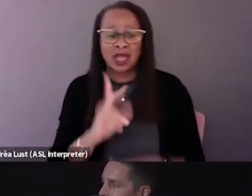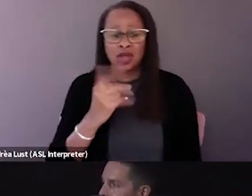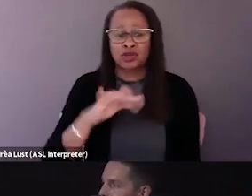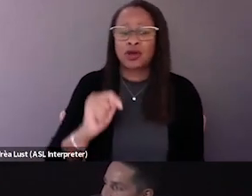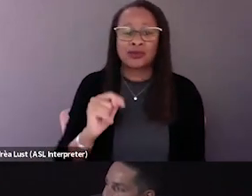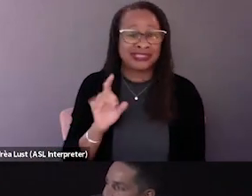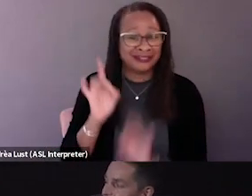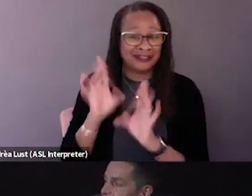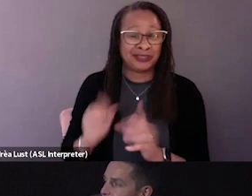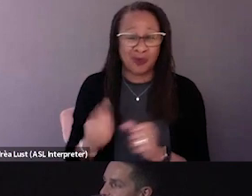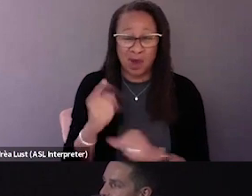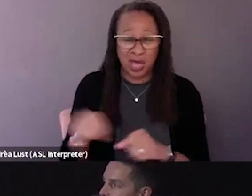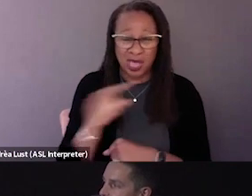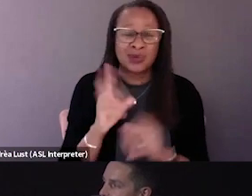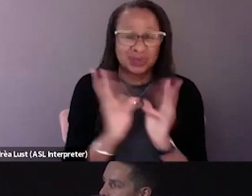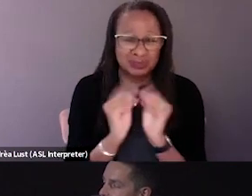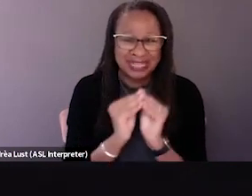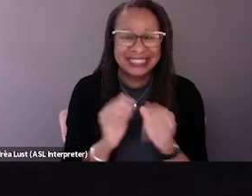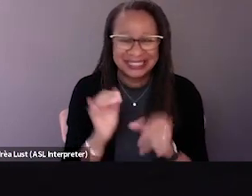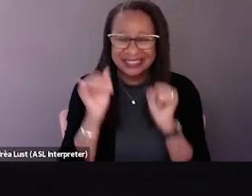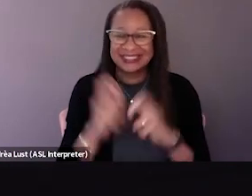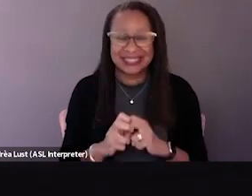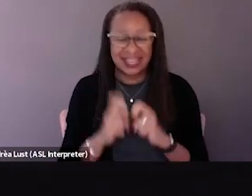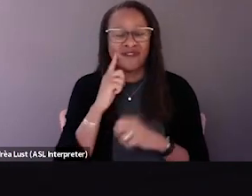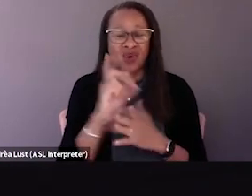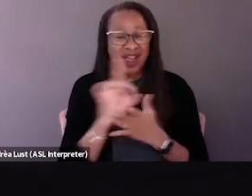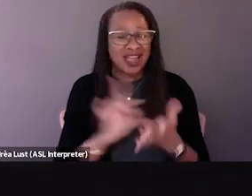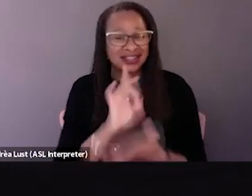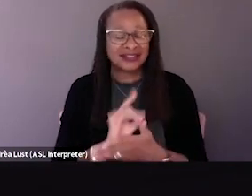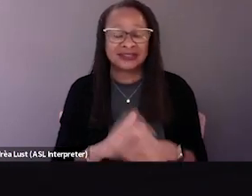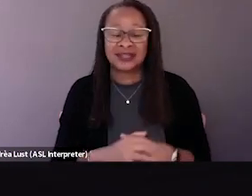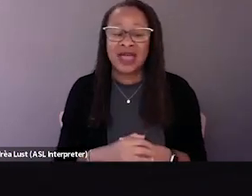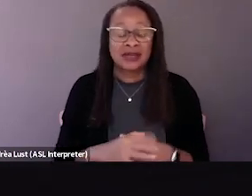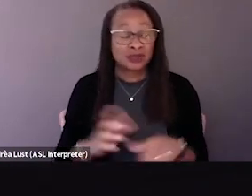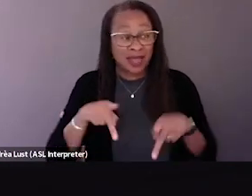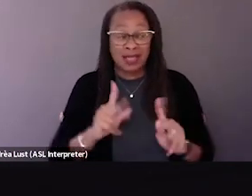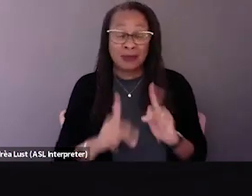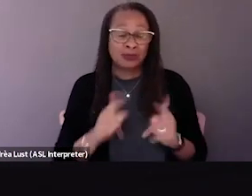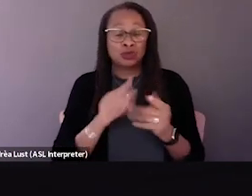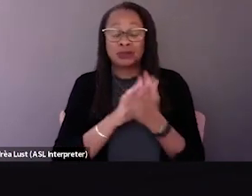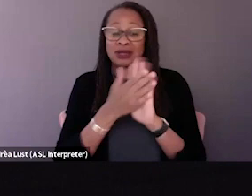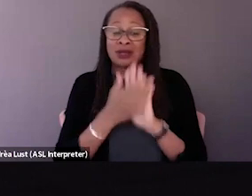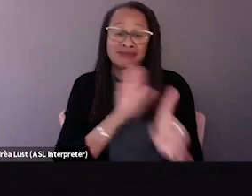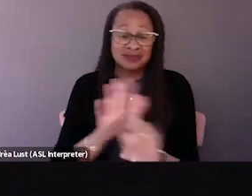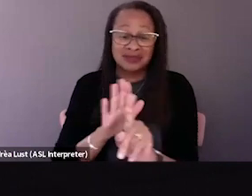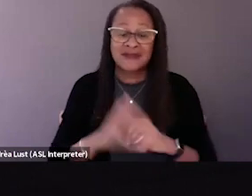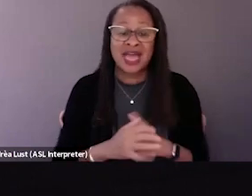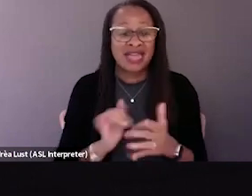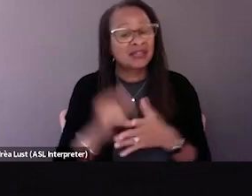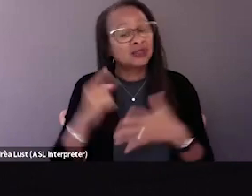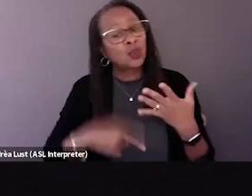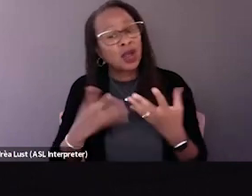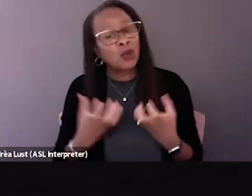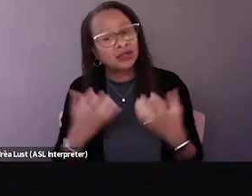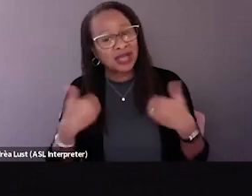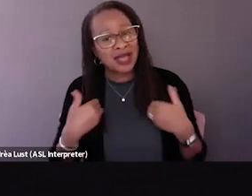those. And so, I think it's just allowing people to be themselves, and that's ultimately what I want to happen in an